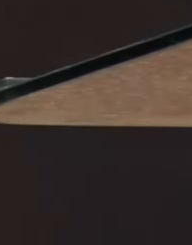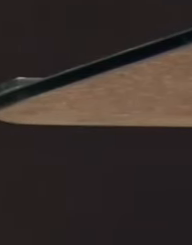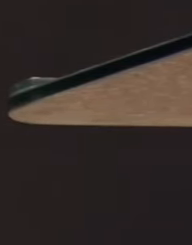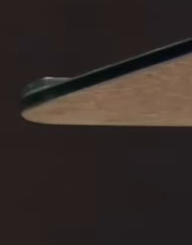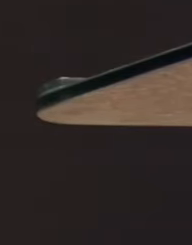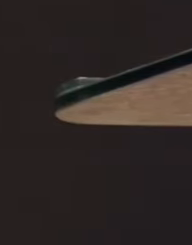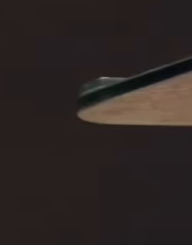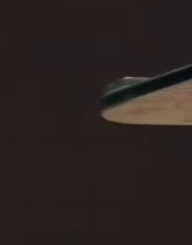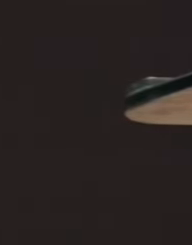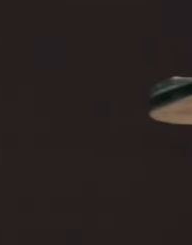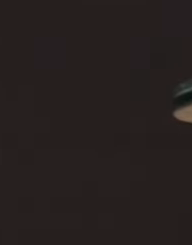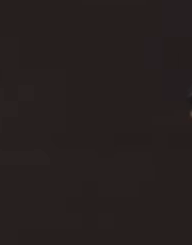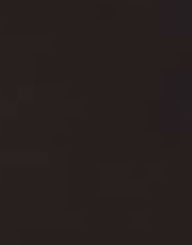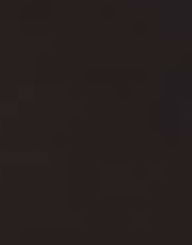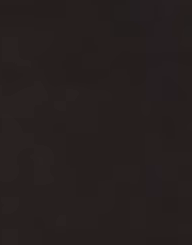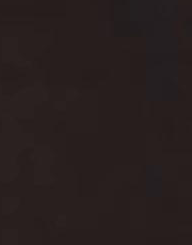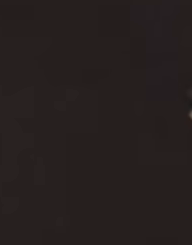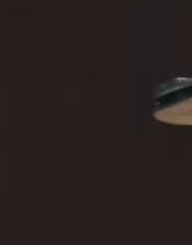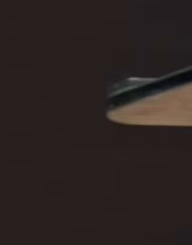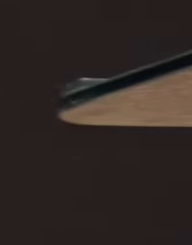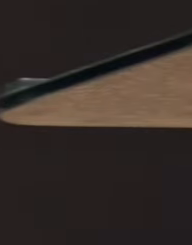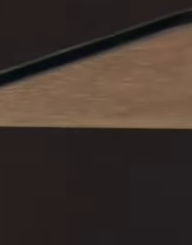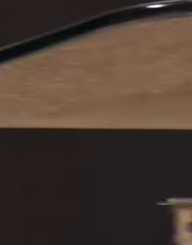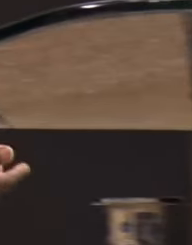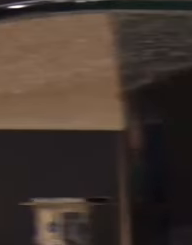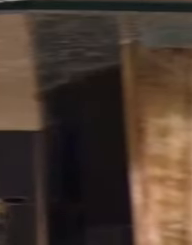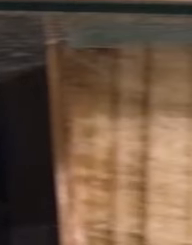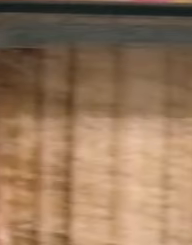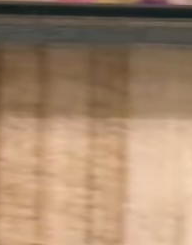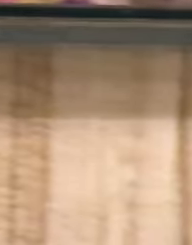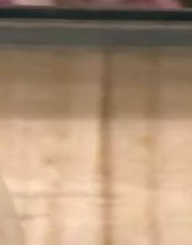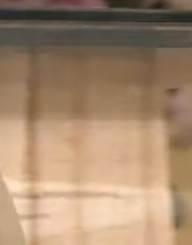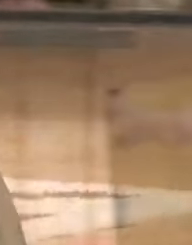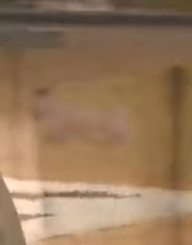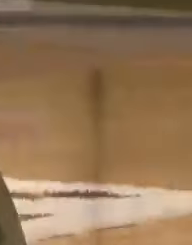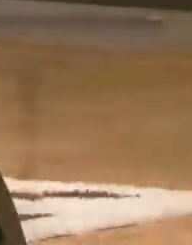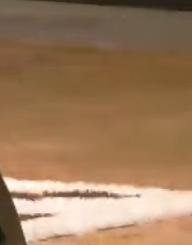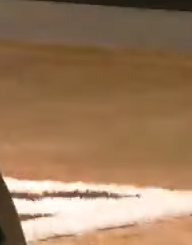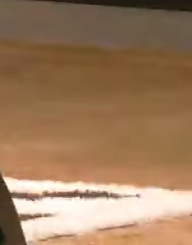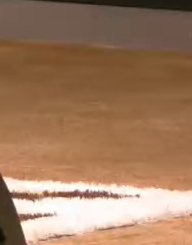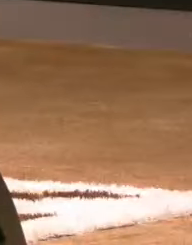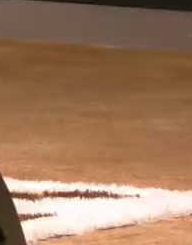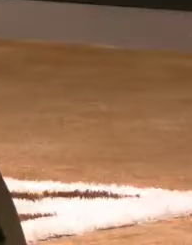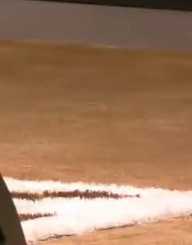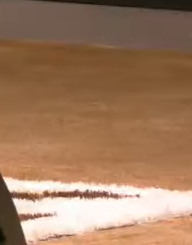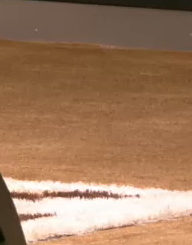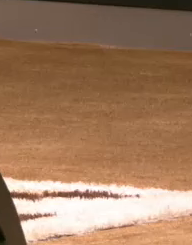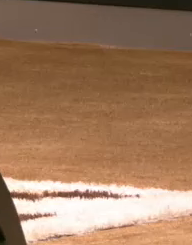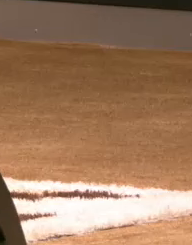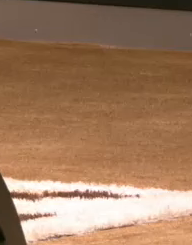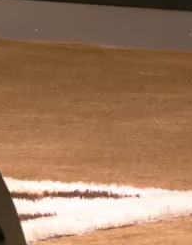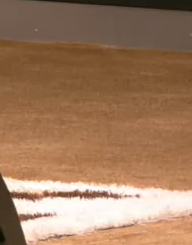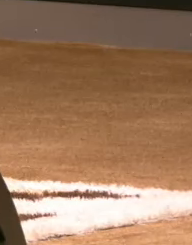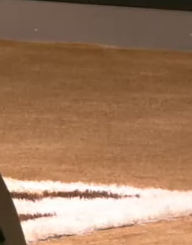Nobody is evil by grace. We don't need to have grace to have evil in our lives. We